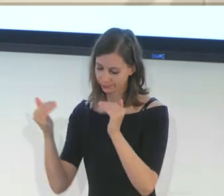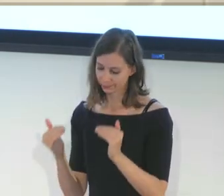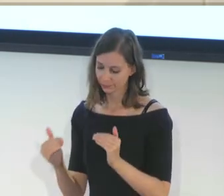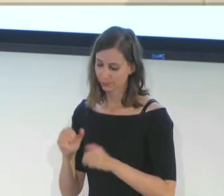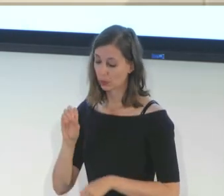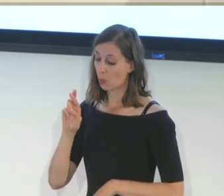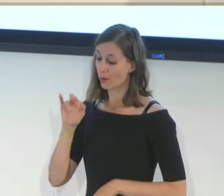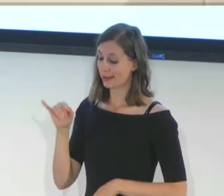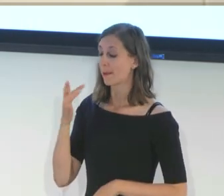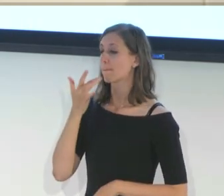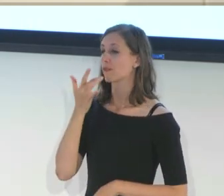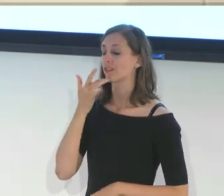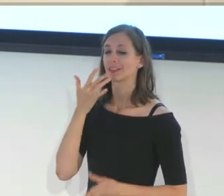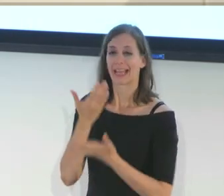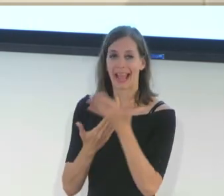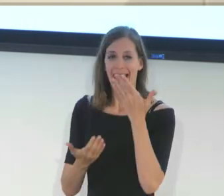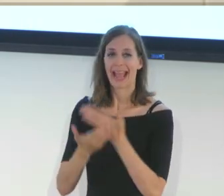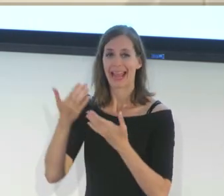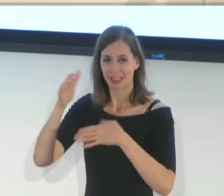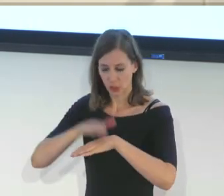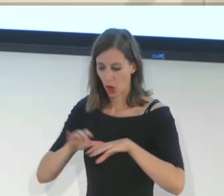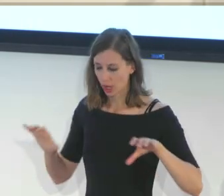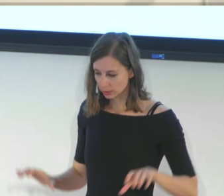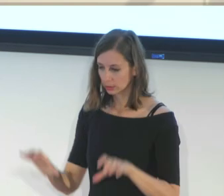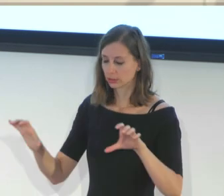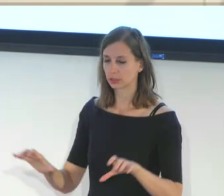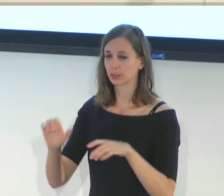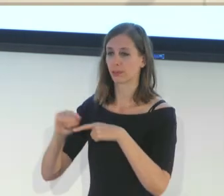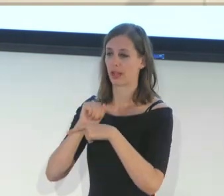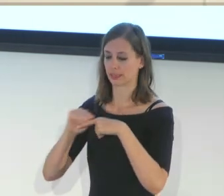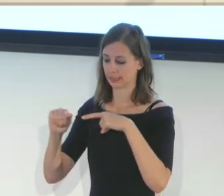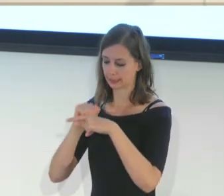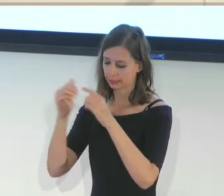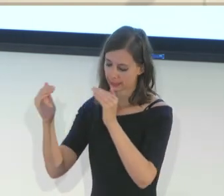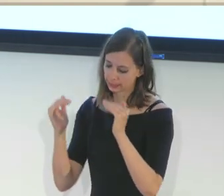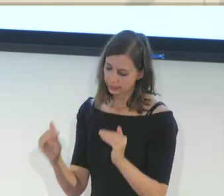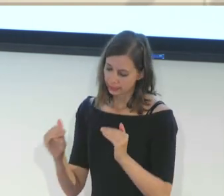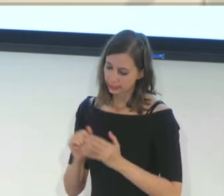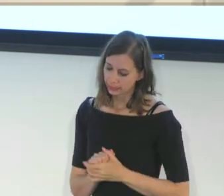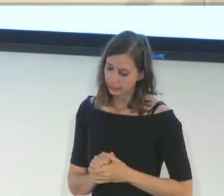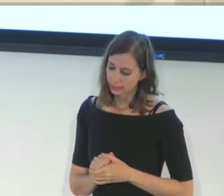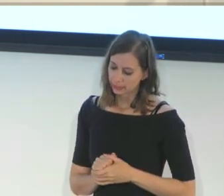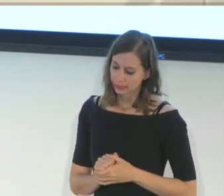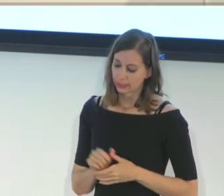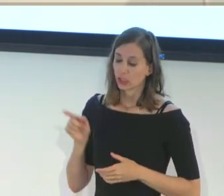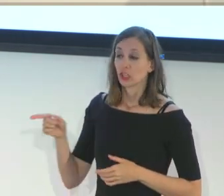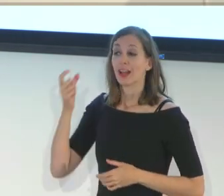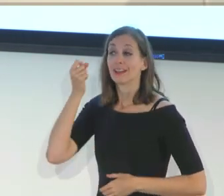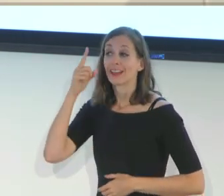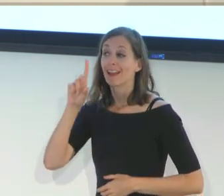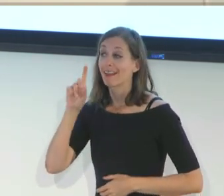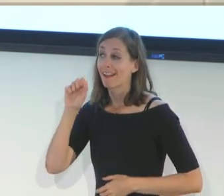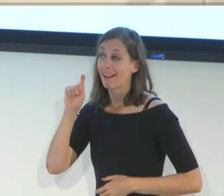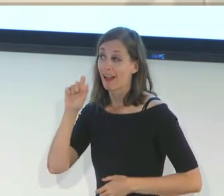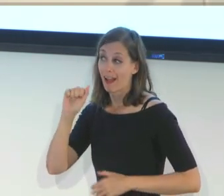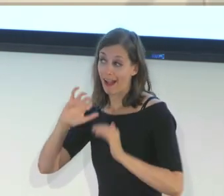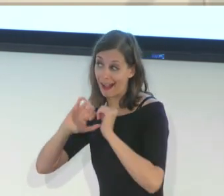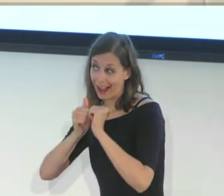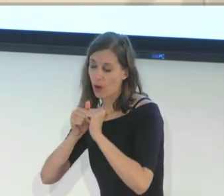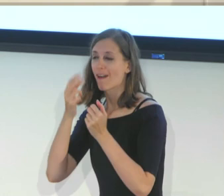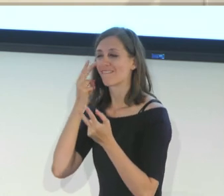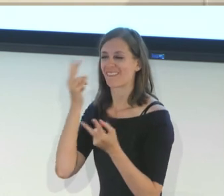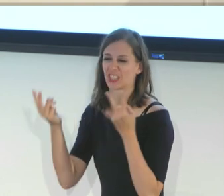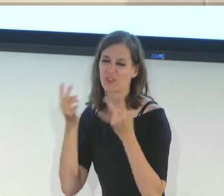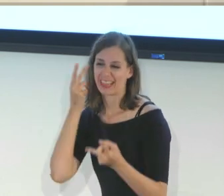hands-on practice to synthesize information. And she synthesizes data primarily with